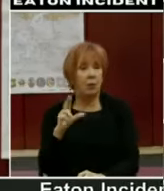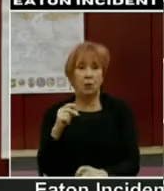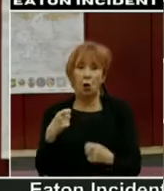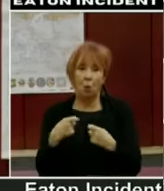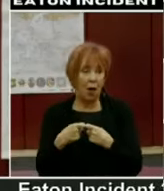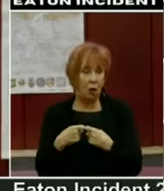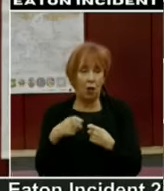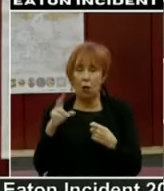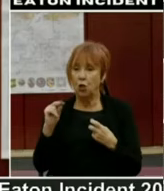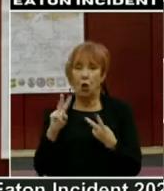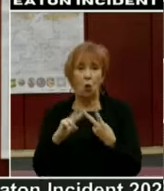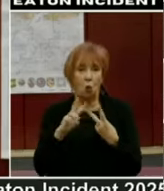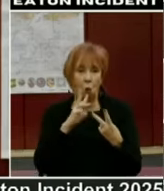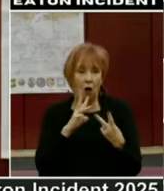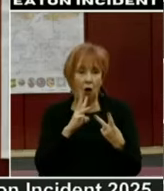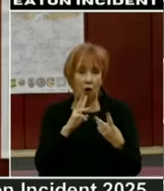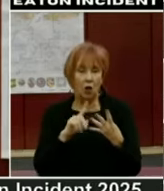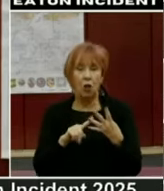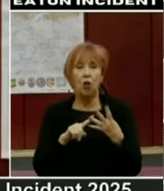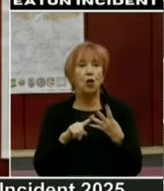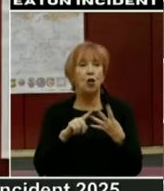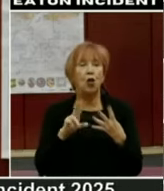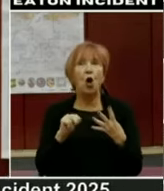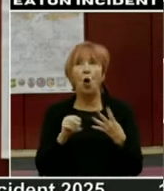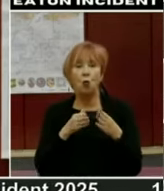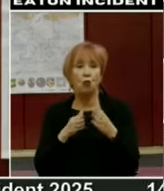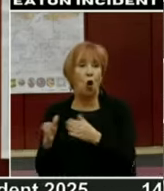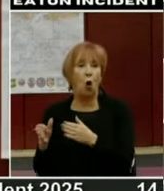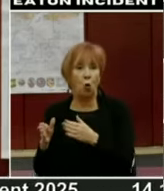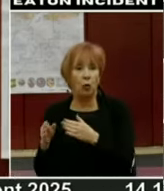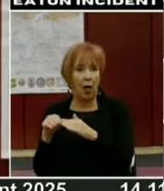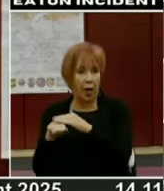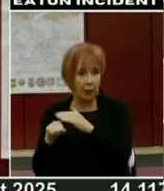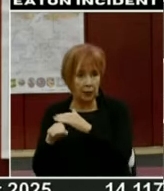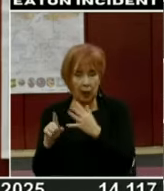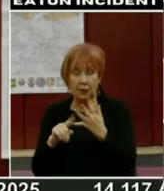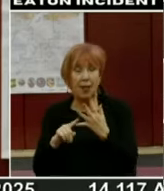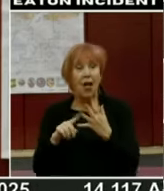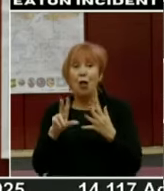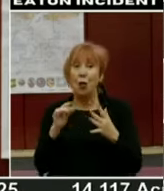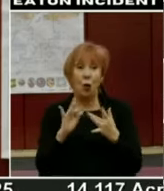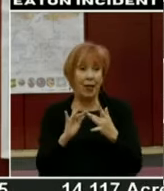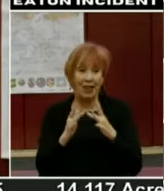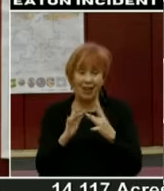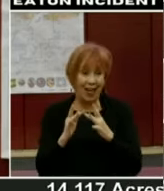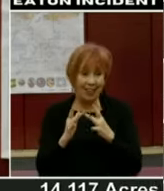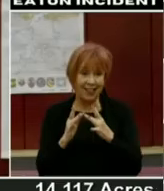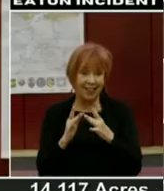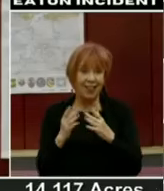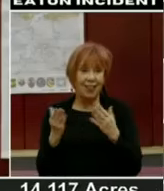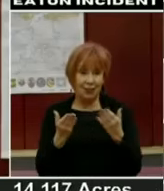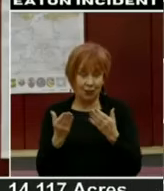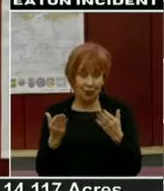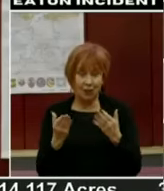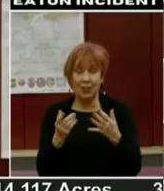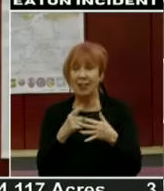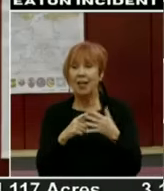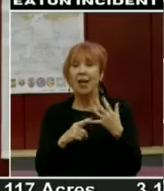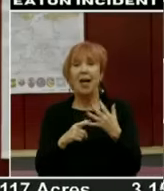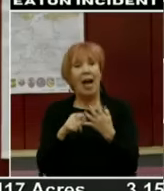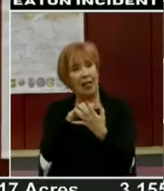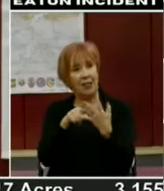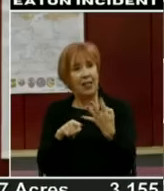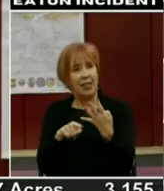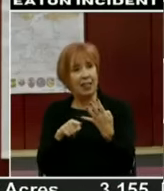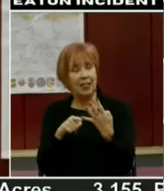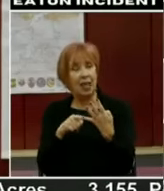water, no road service, and have no internet service, which many are important to you too. And these are the